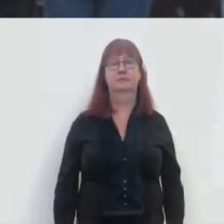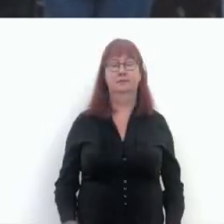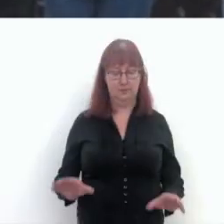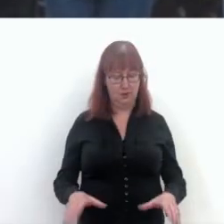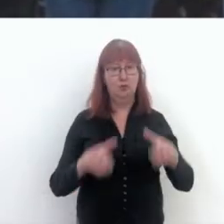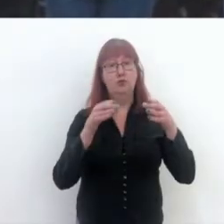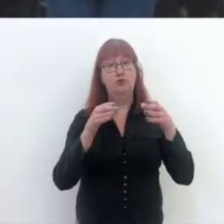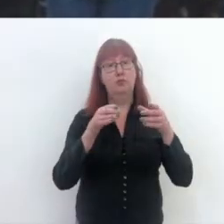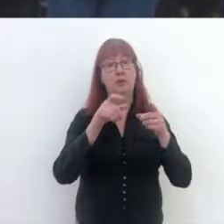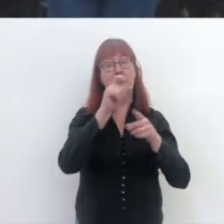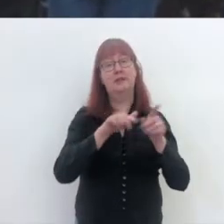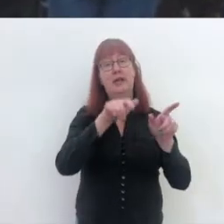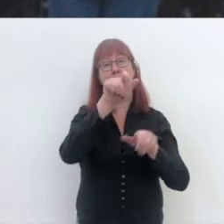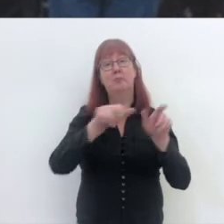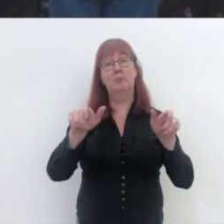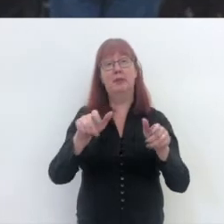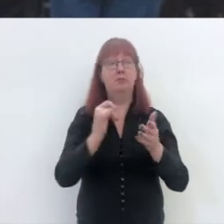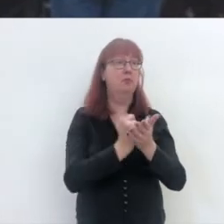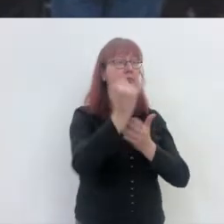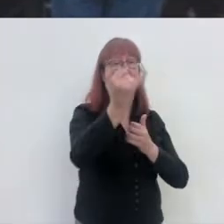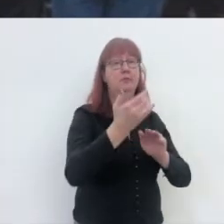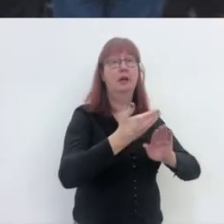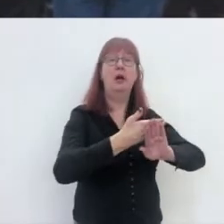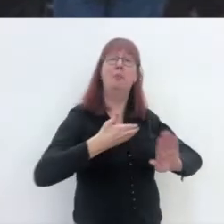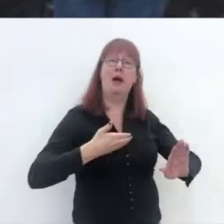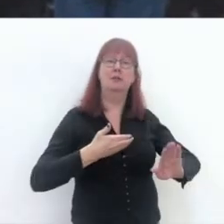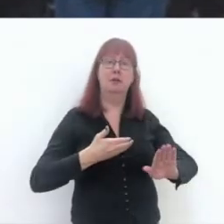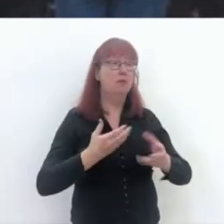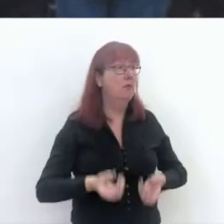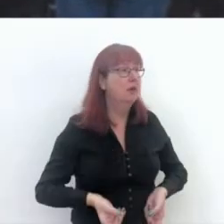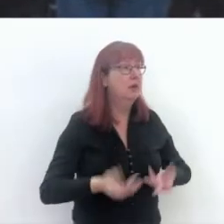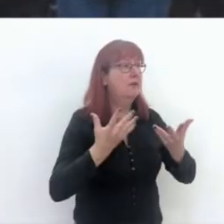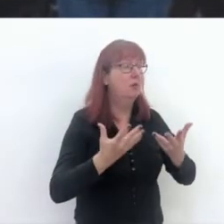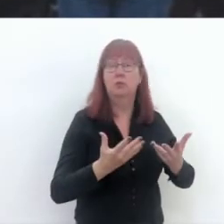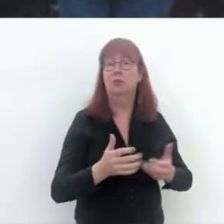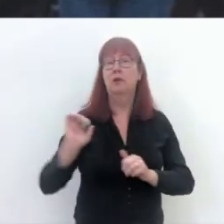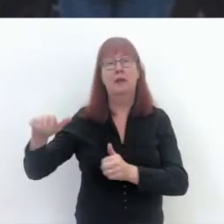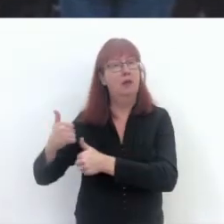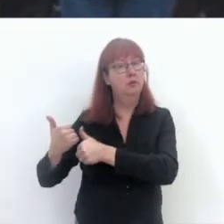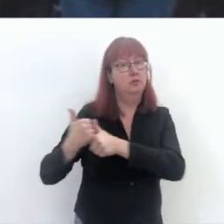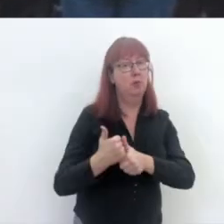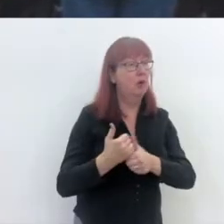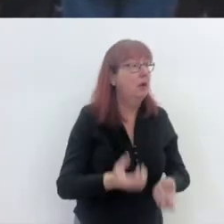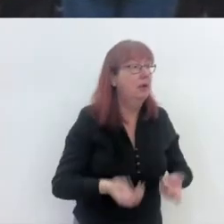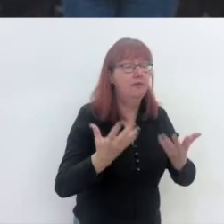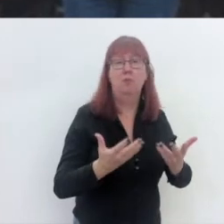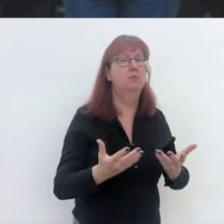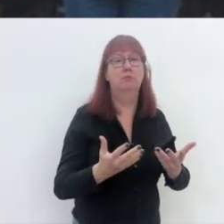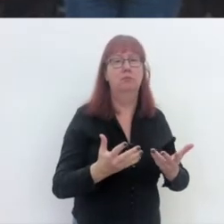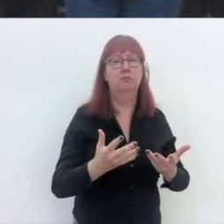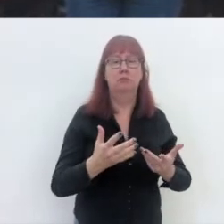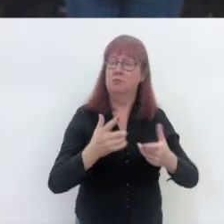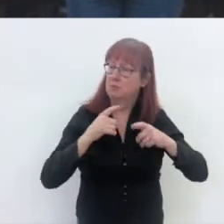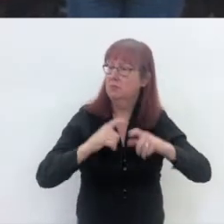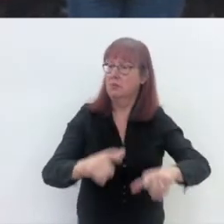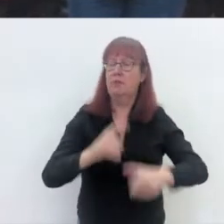Undeterred Disabled people against apartheid And their supporters Would go on to picket the Stoke Mandeville games